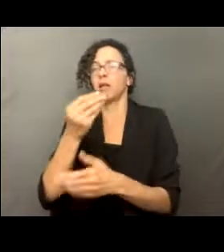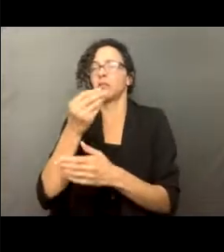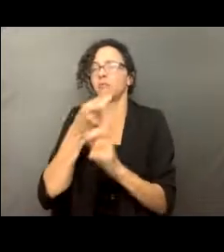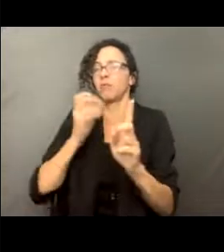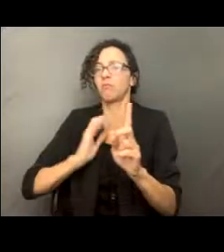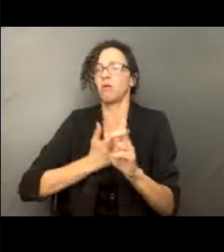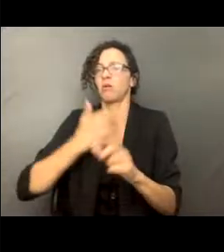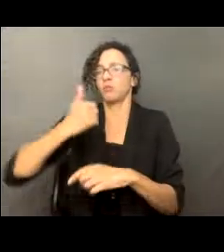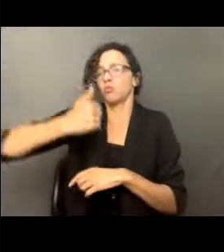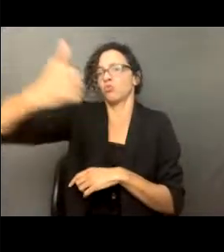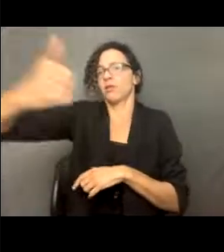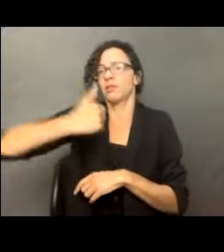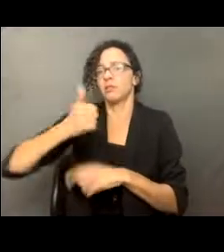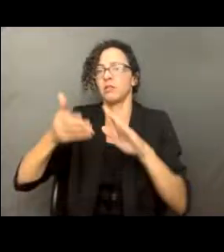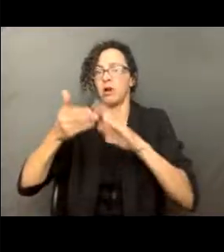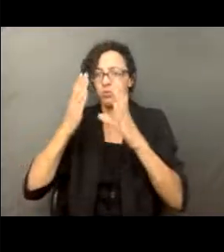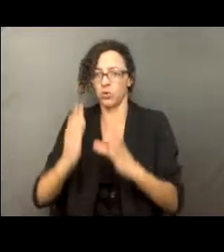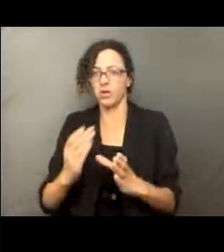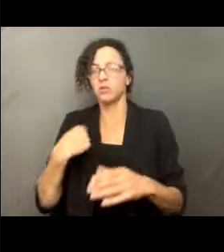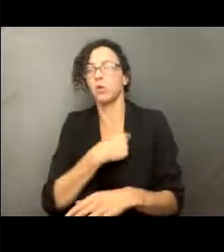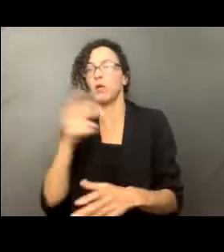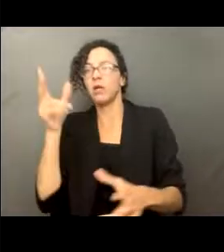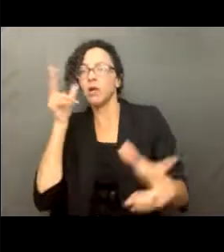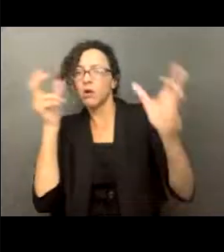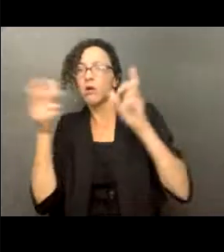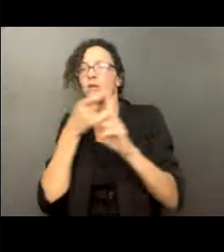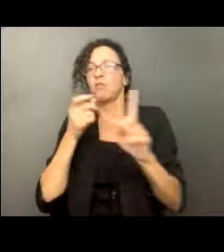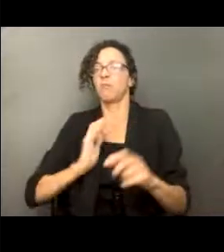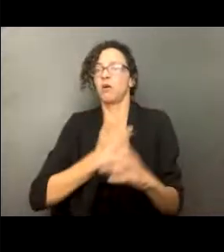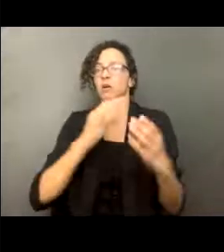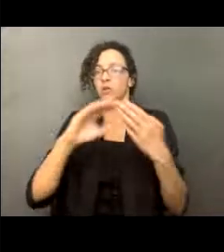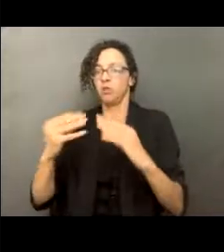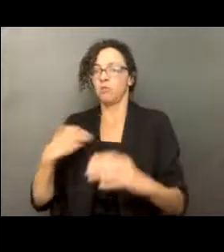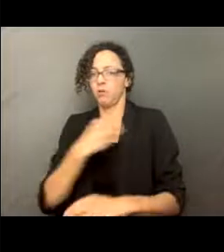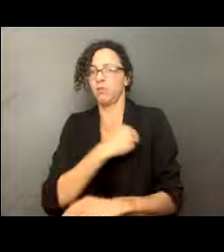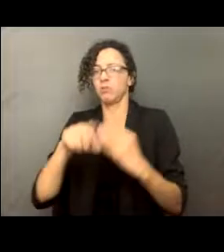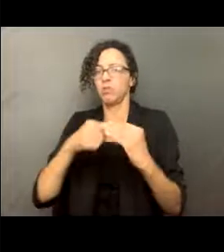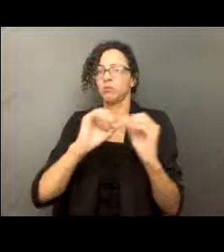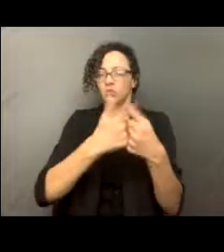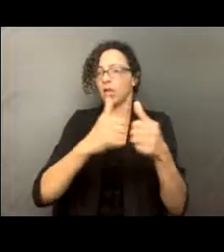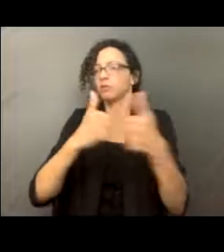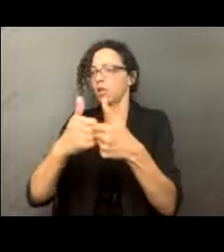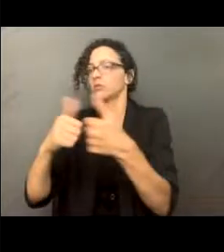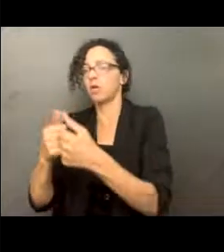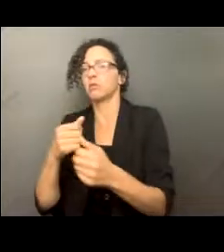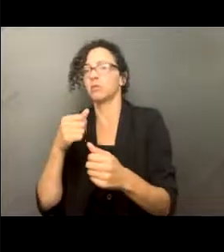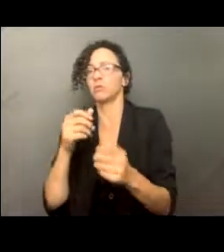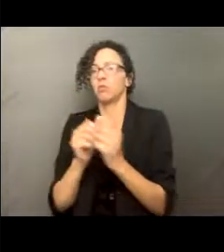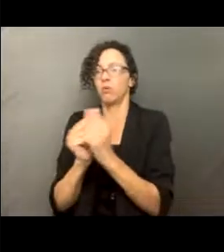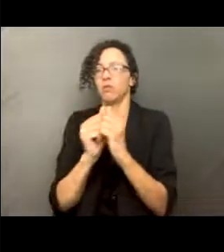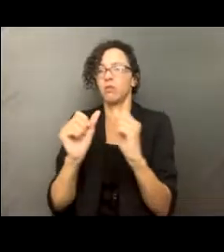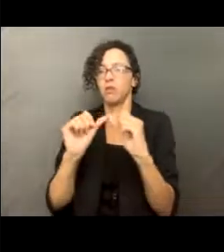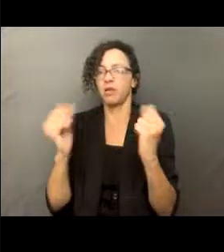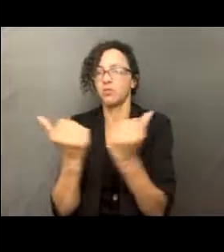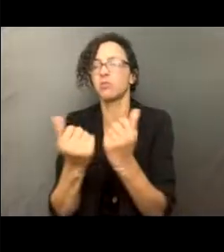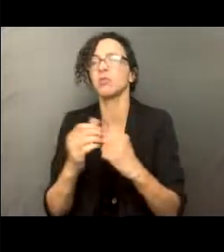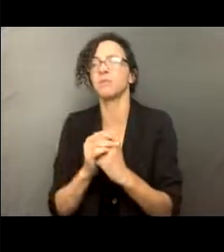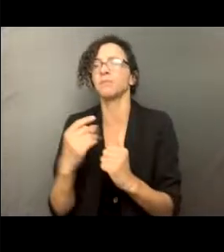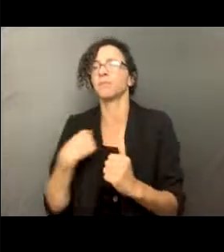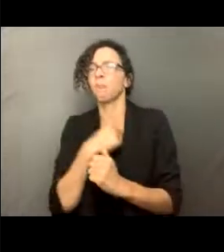community members about challenges that they're having within their agencies. And so when we talk about ex officio members, we're looking for those people that